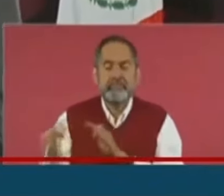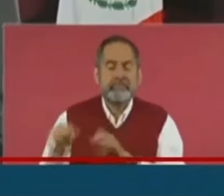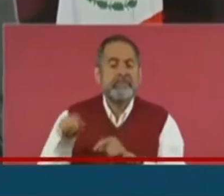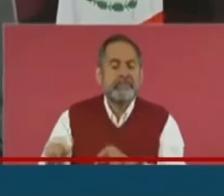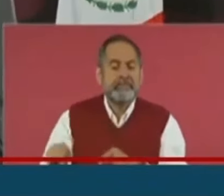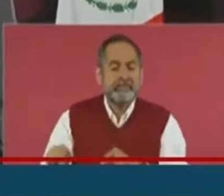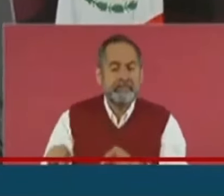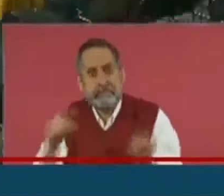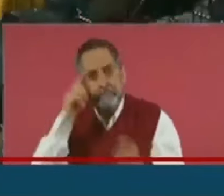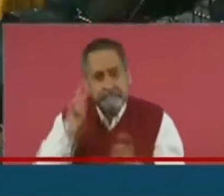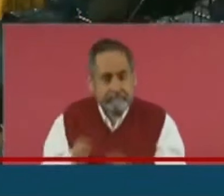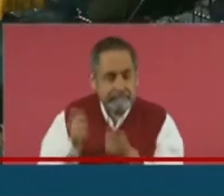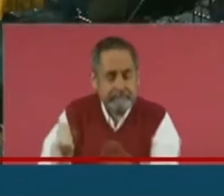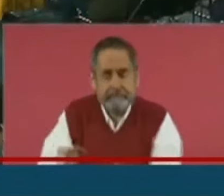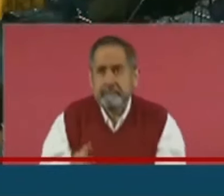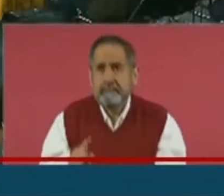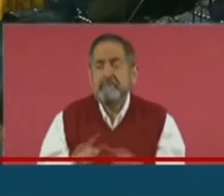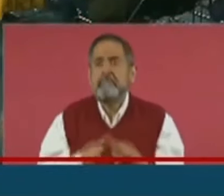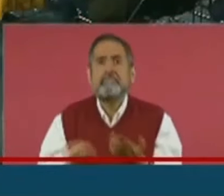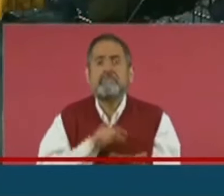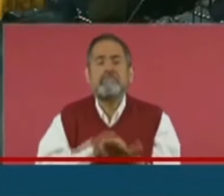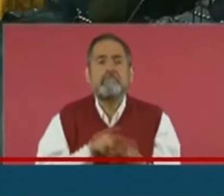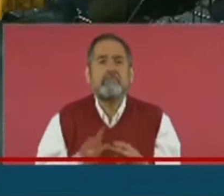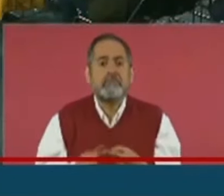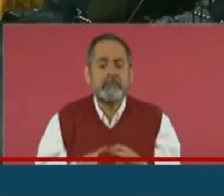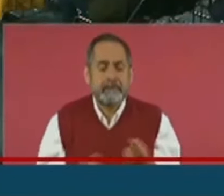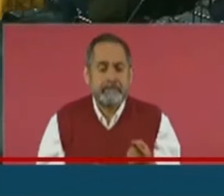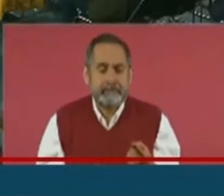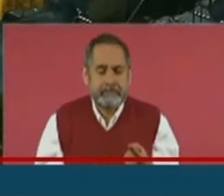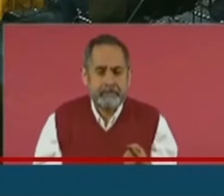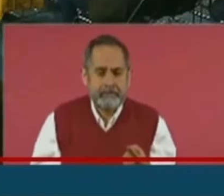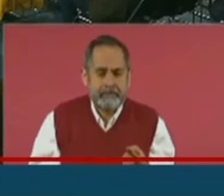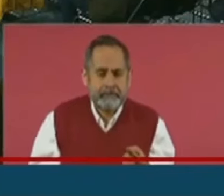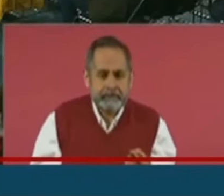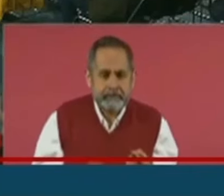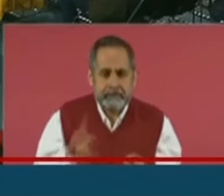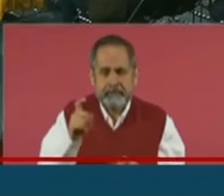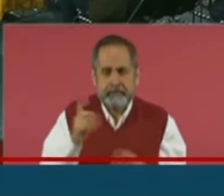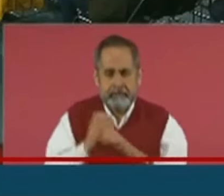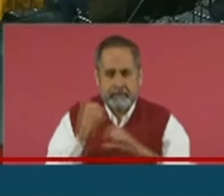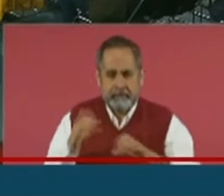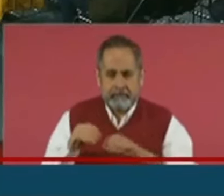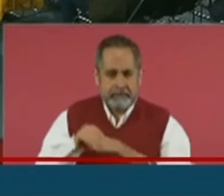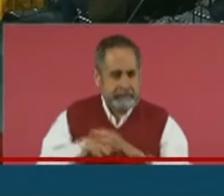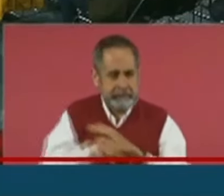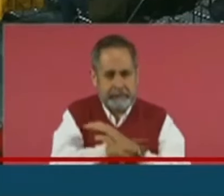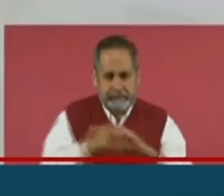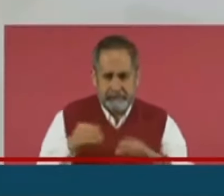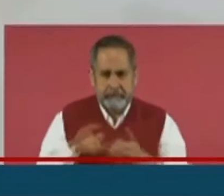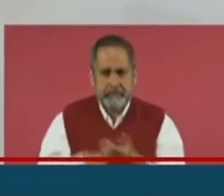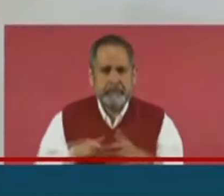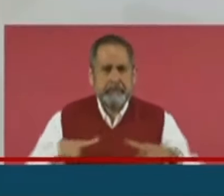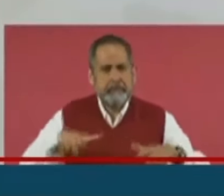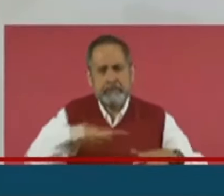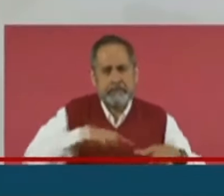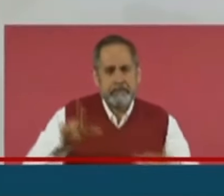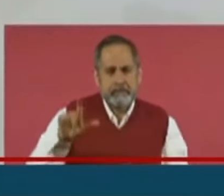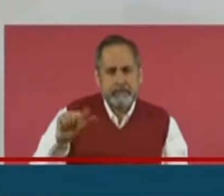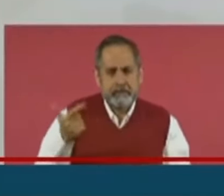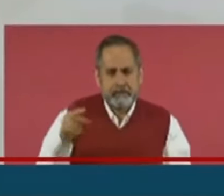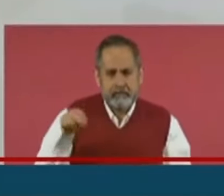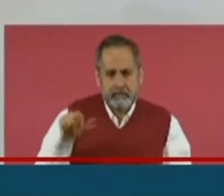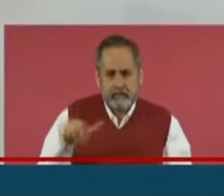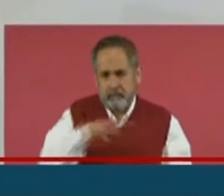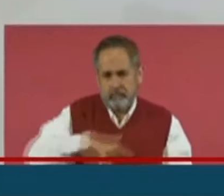by non-governmental organizations to favor opposing political organizations from the White House agencies. In this sense, López